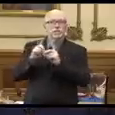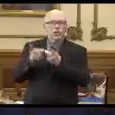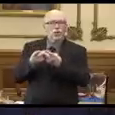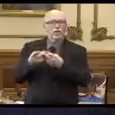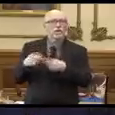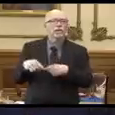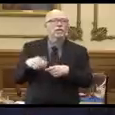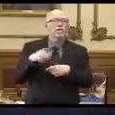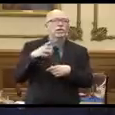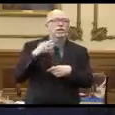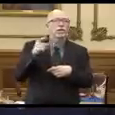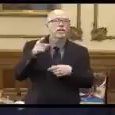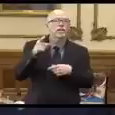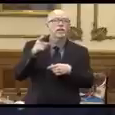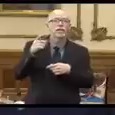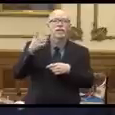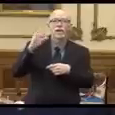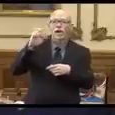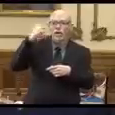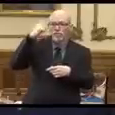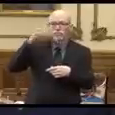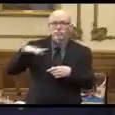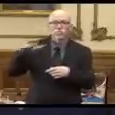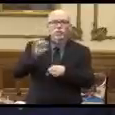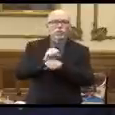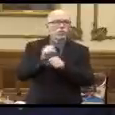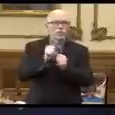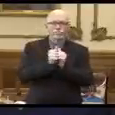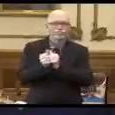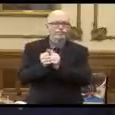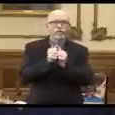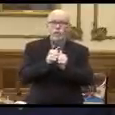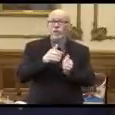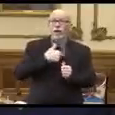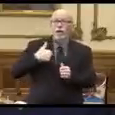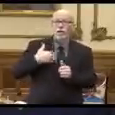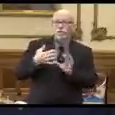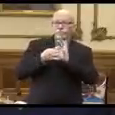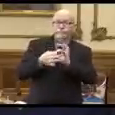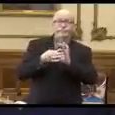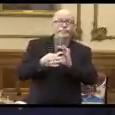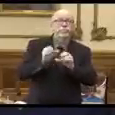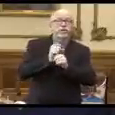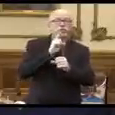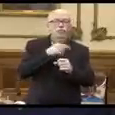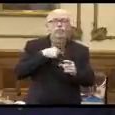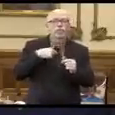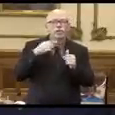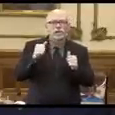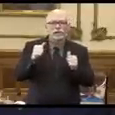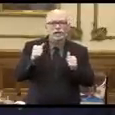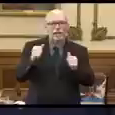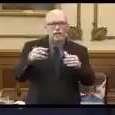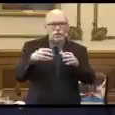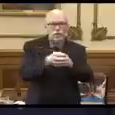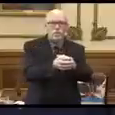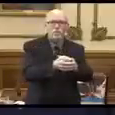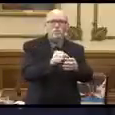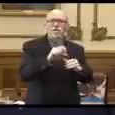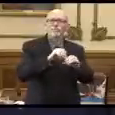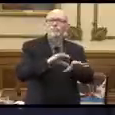the elected leadership there, working hand in glove with us to make sure we are able to contain that